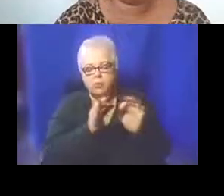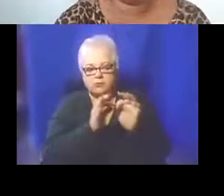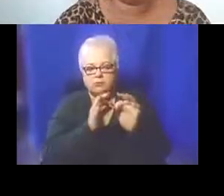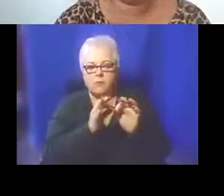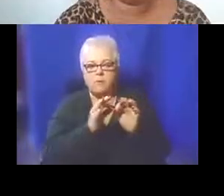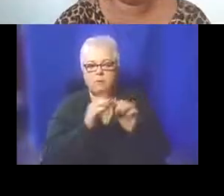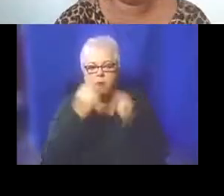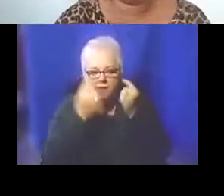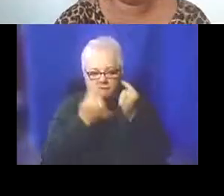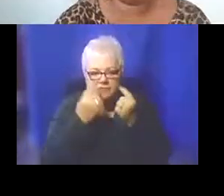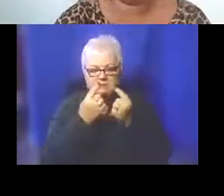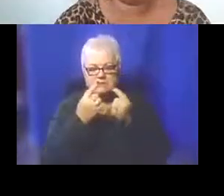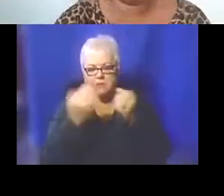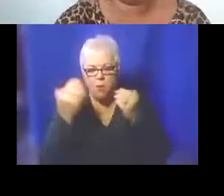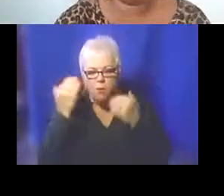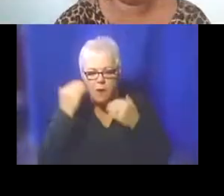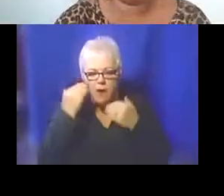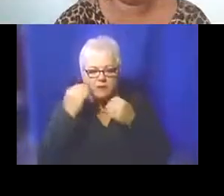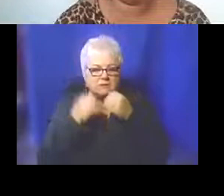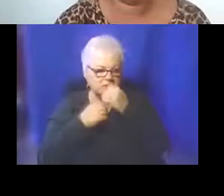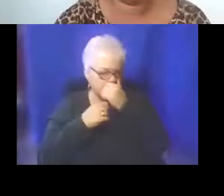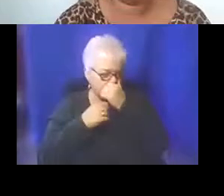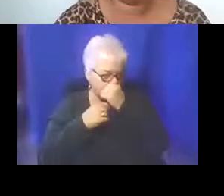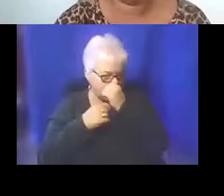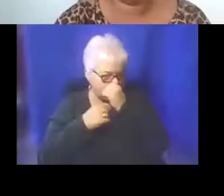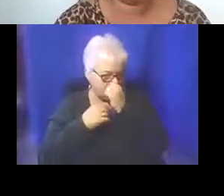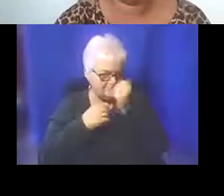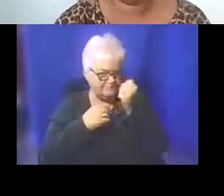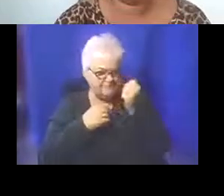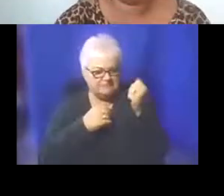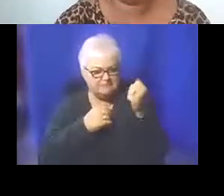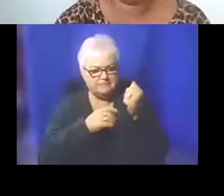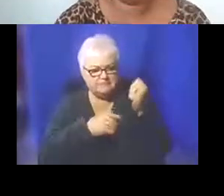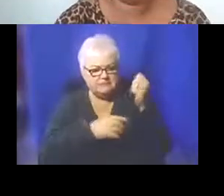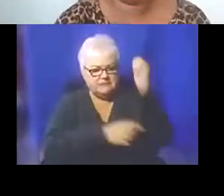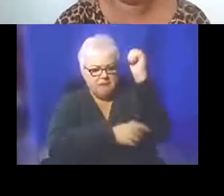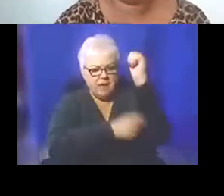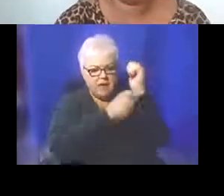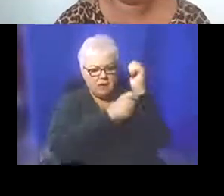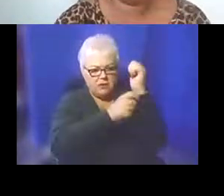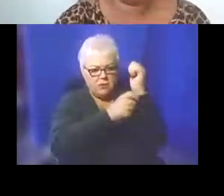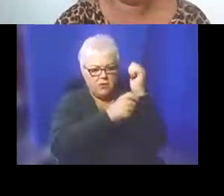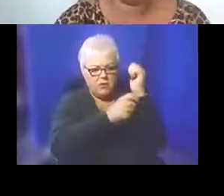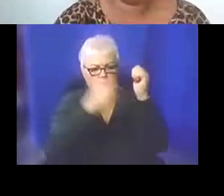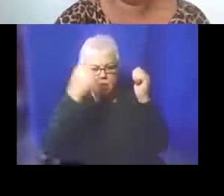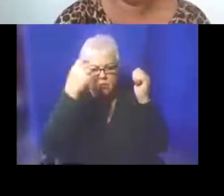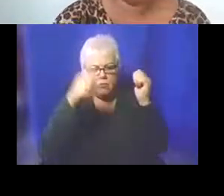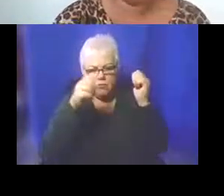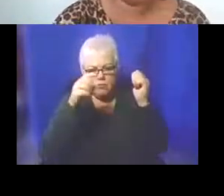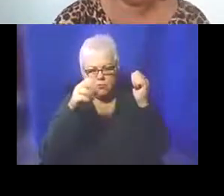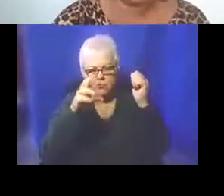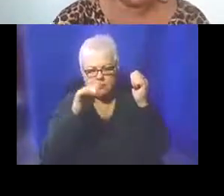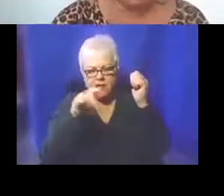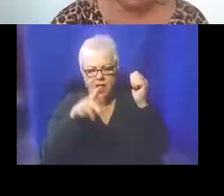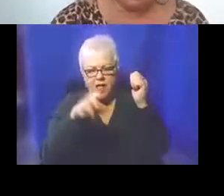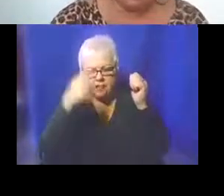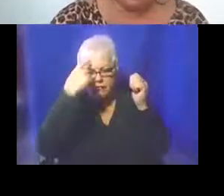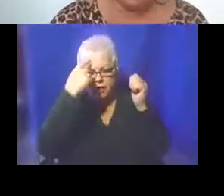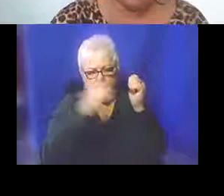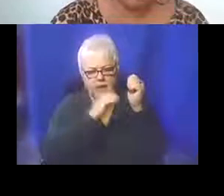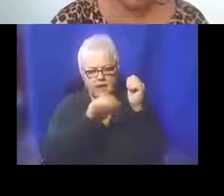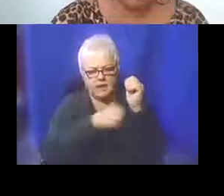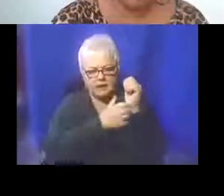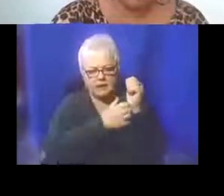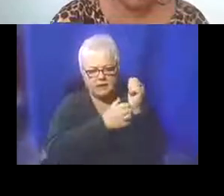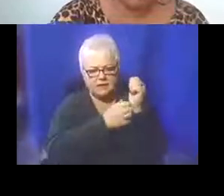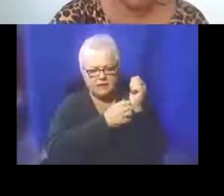mindfulness and awareness. So let's just go through it again. You've got your spinal cord, you've got your reptile brain. Underneath your cerebral cortex,